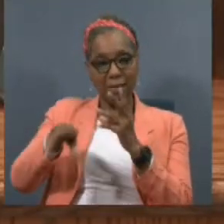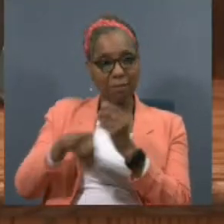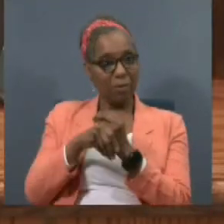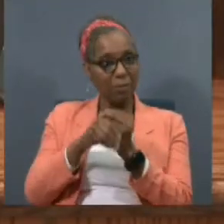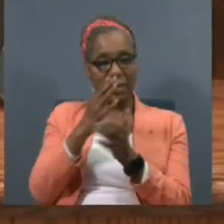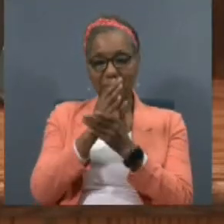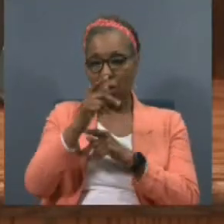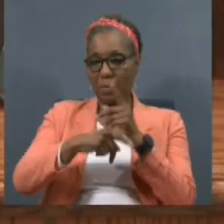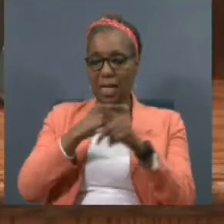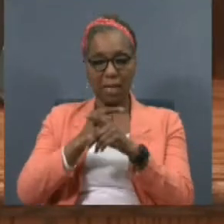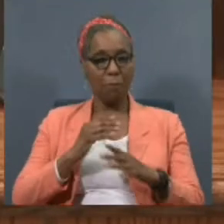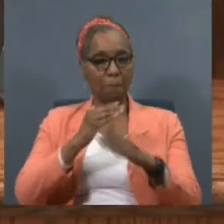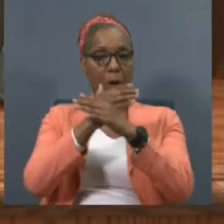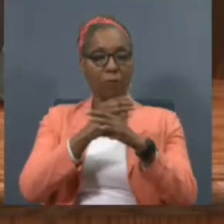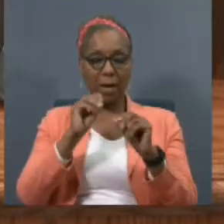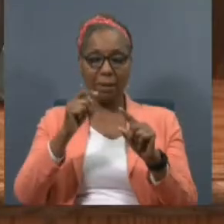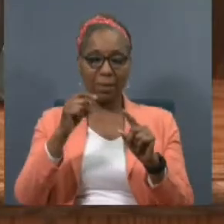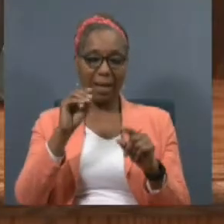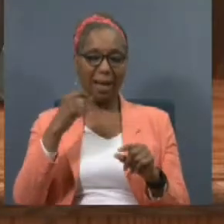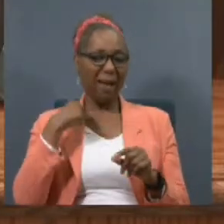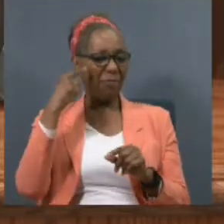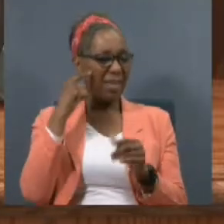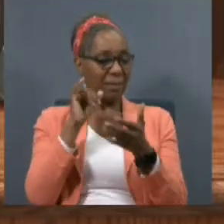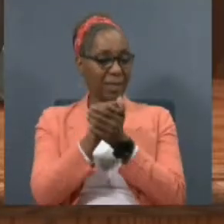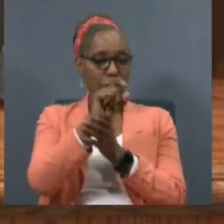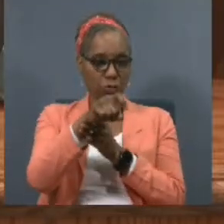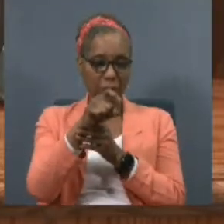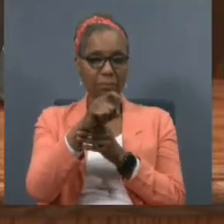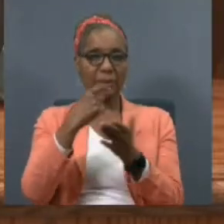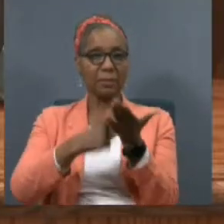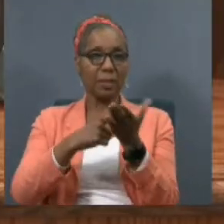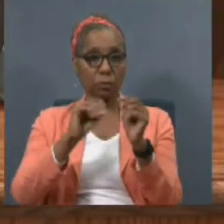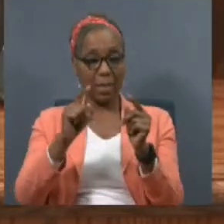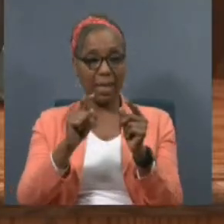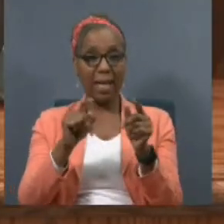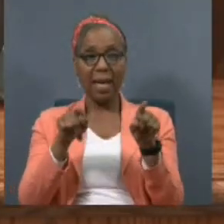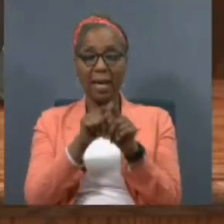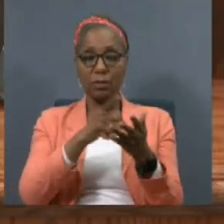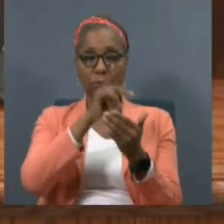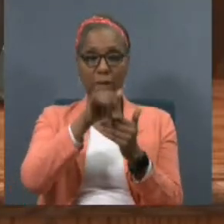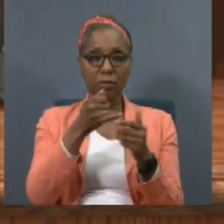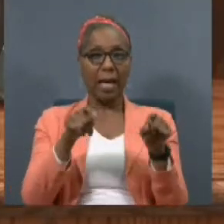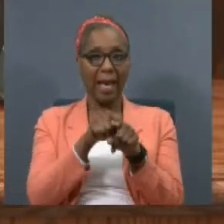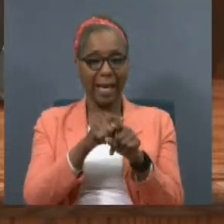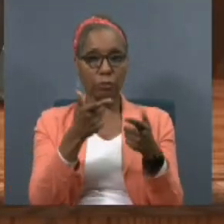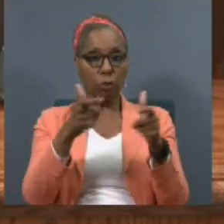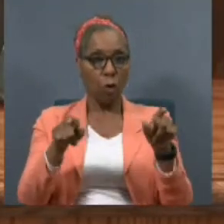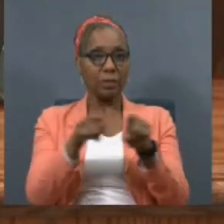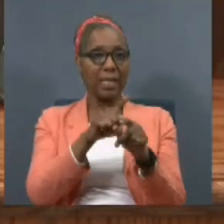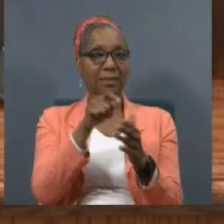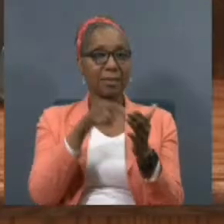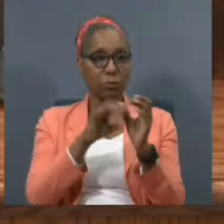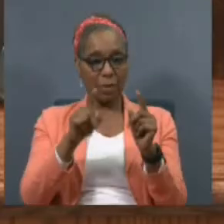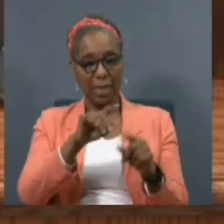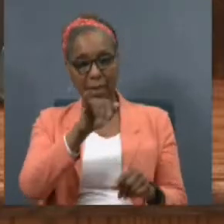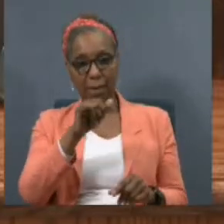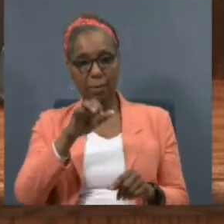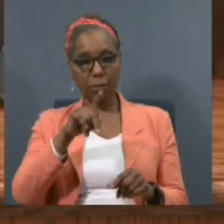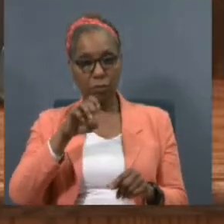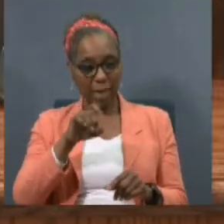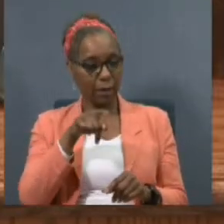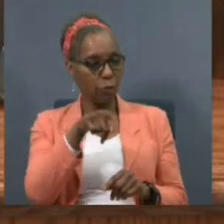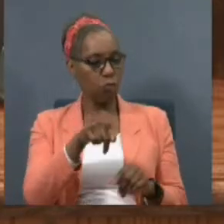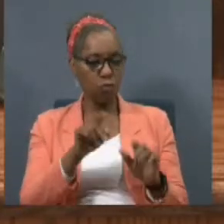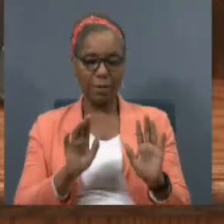been discussed. And in a project as large as this, and I know, Jack, you do a great job at the chamber.